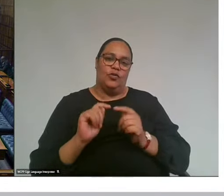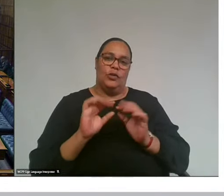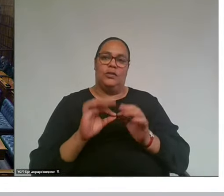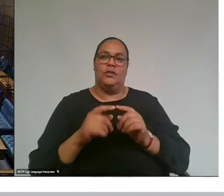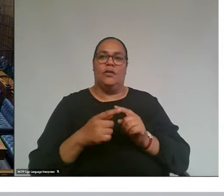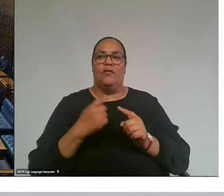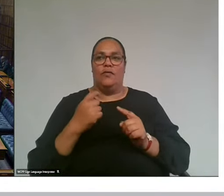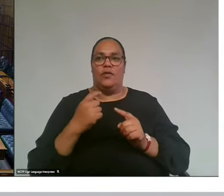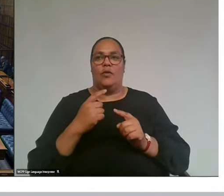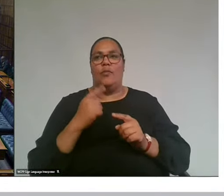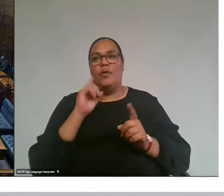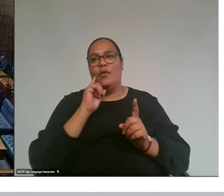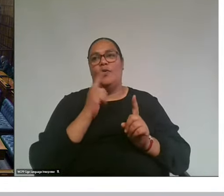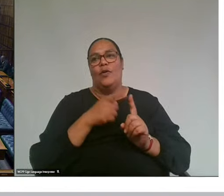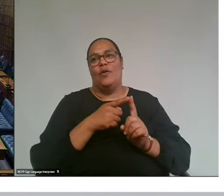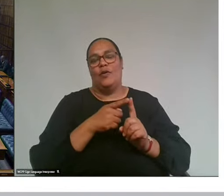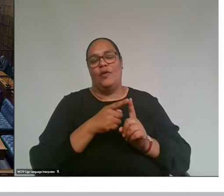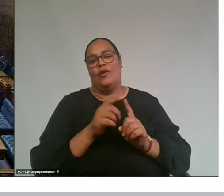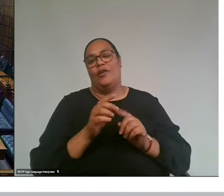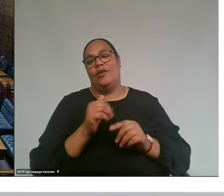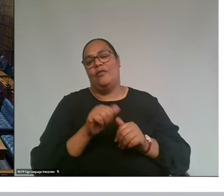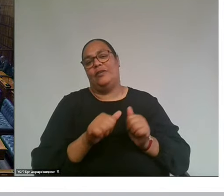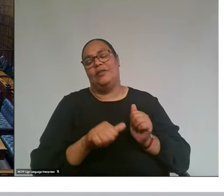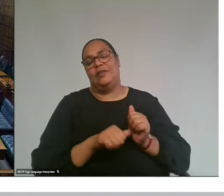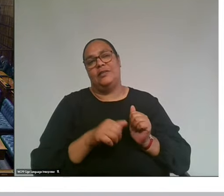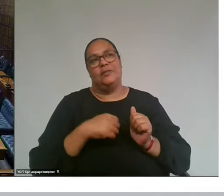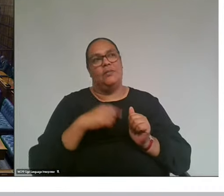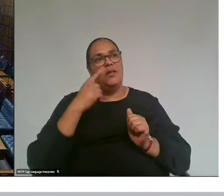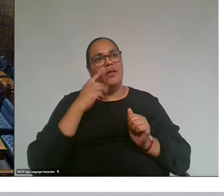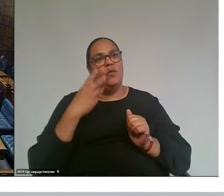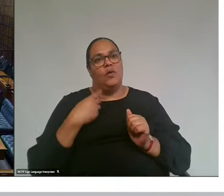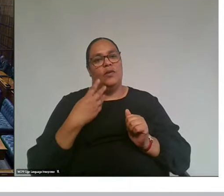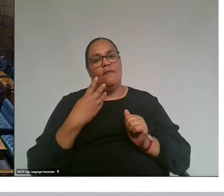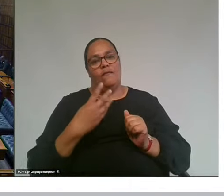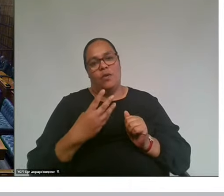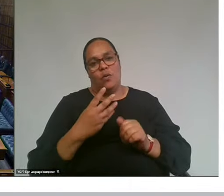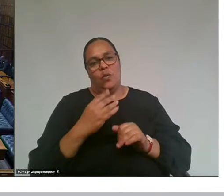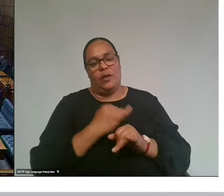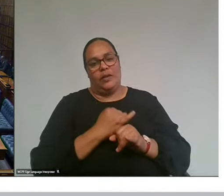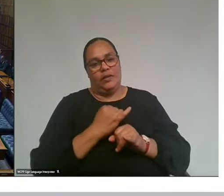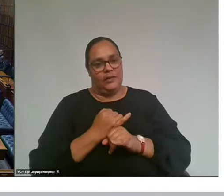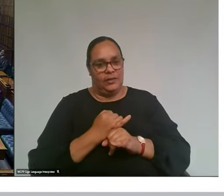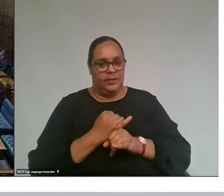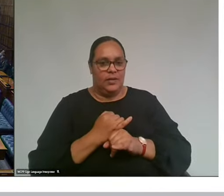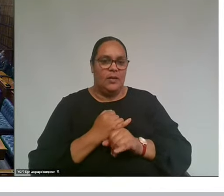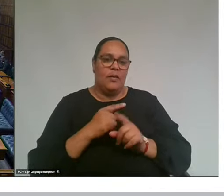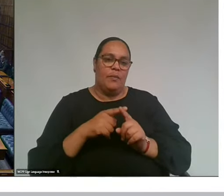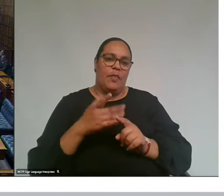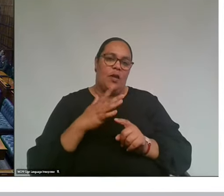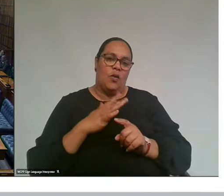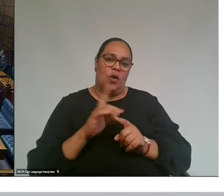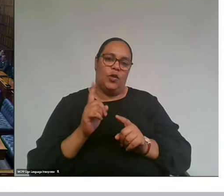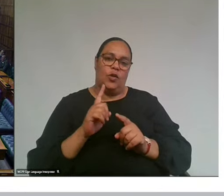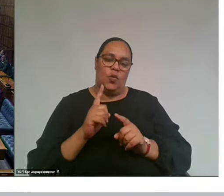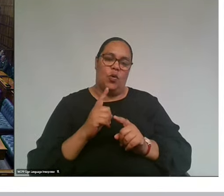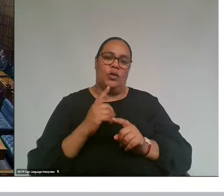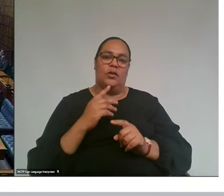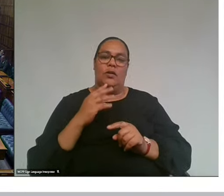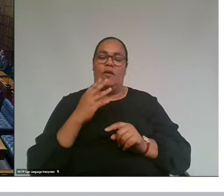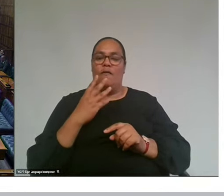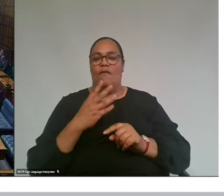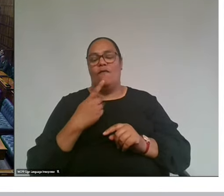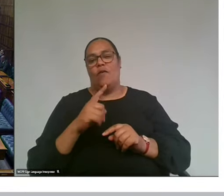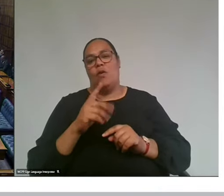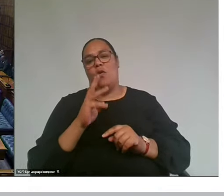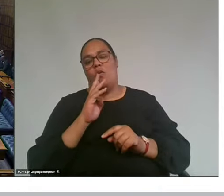from a target of assisting I think it was four entities that they wanted to Four Water intensive